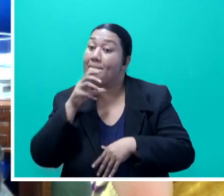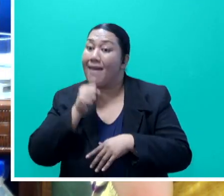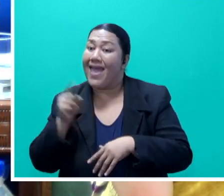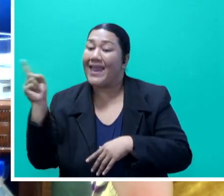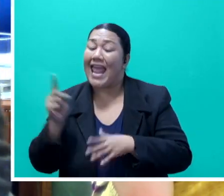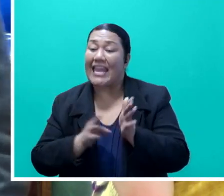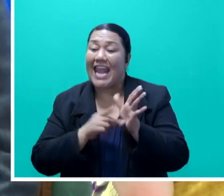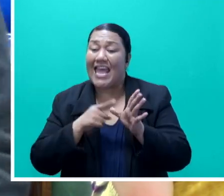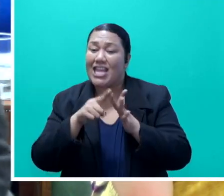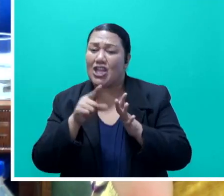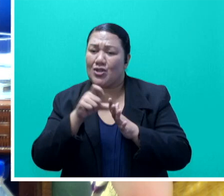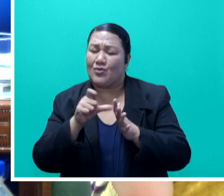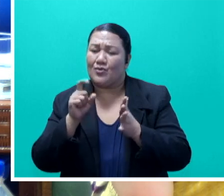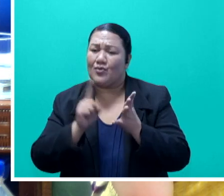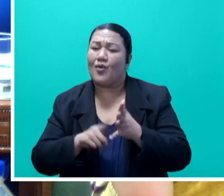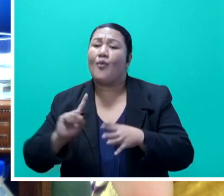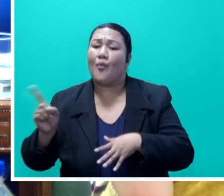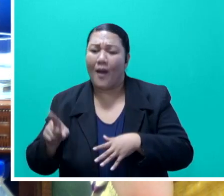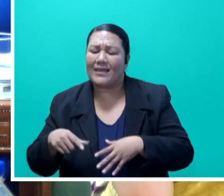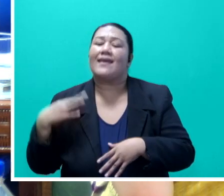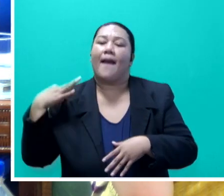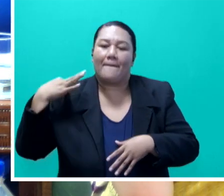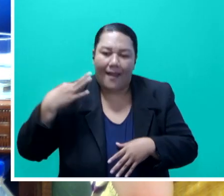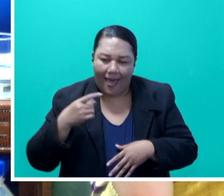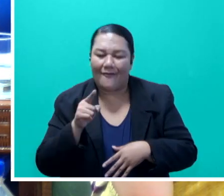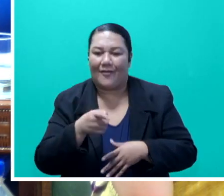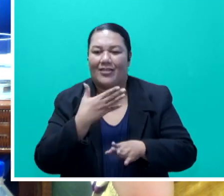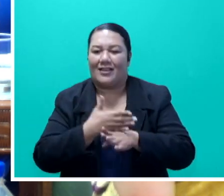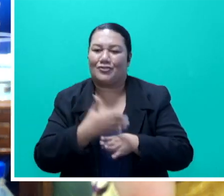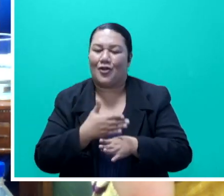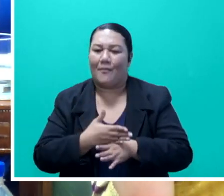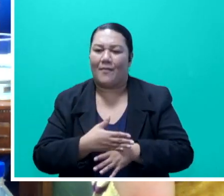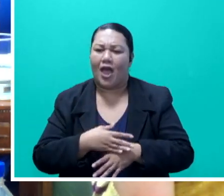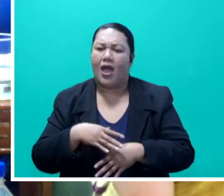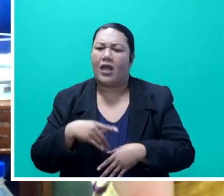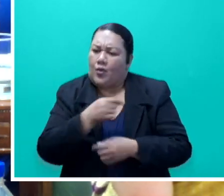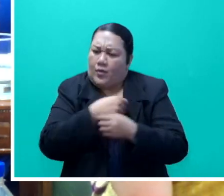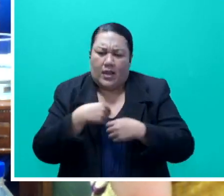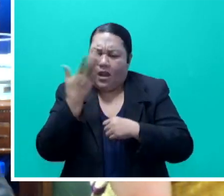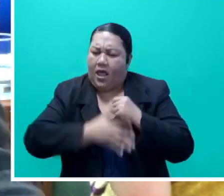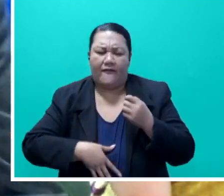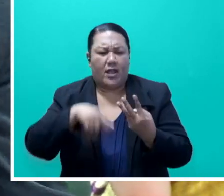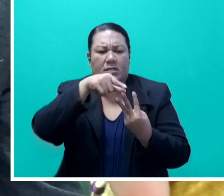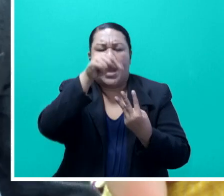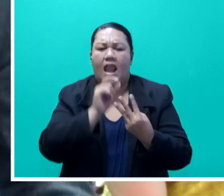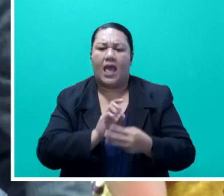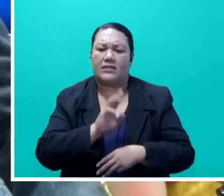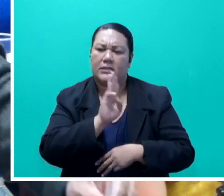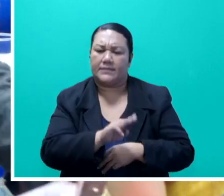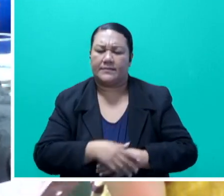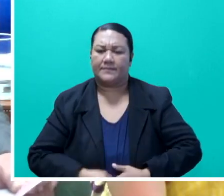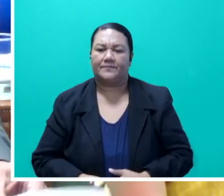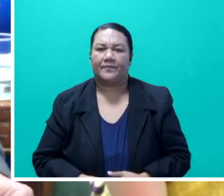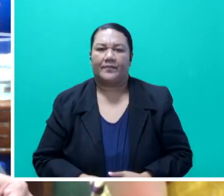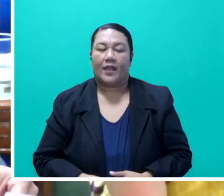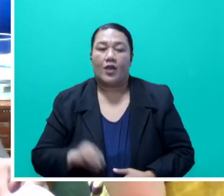Honorable Gerengere Tambua, saying, oh, why did you select him? He applied. See, this is the level of obfuscation that takes place. And I can tell